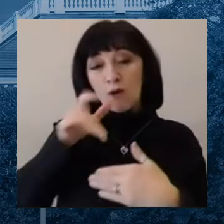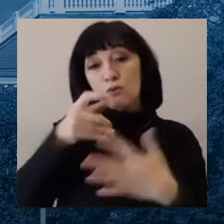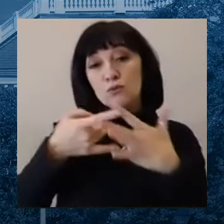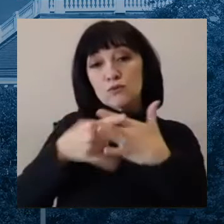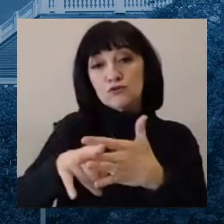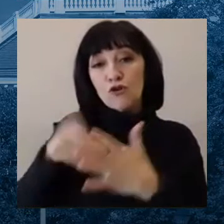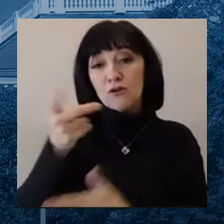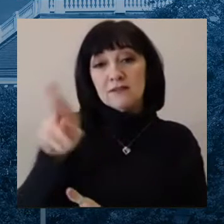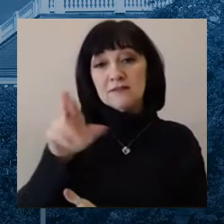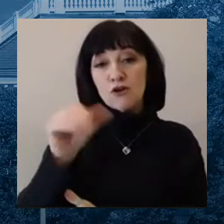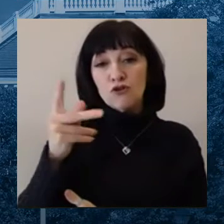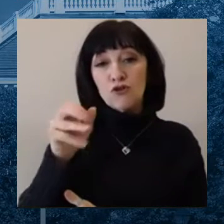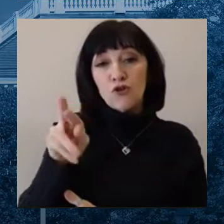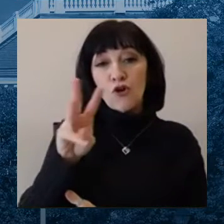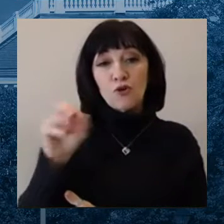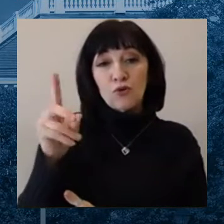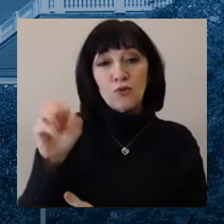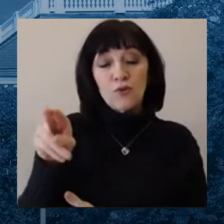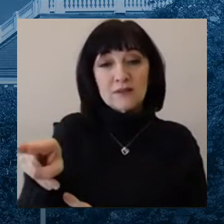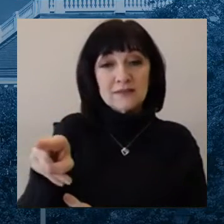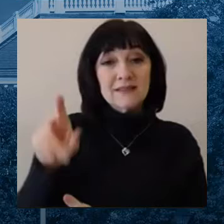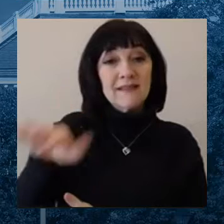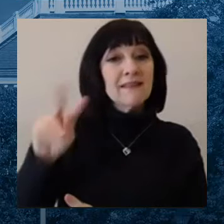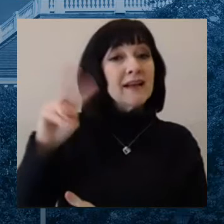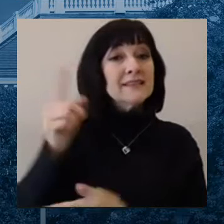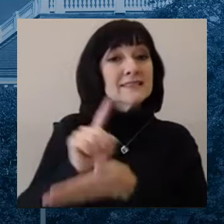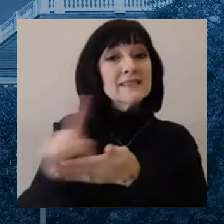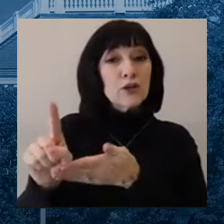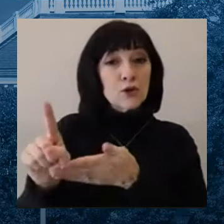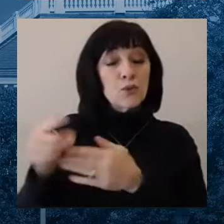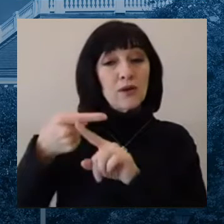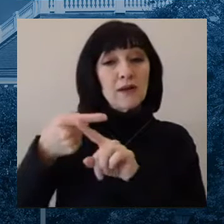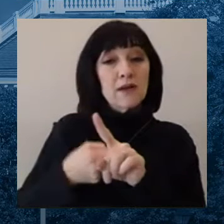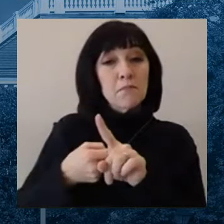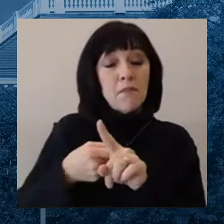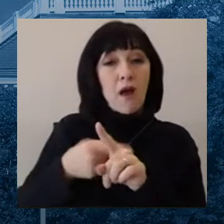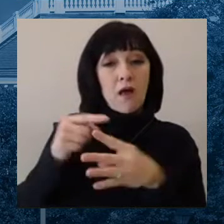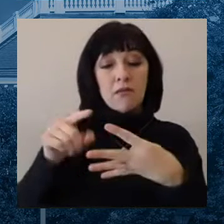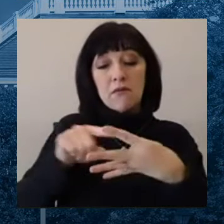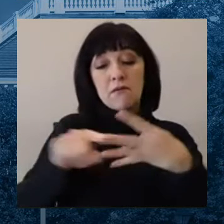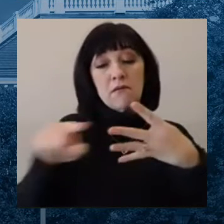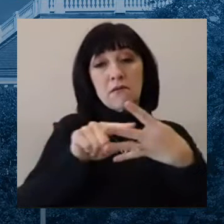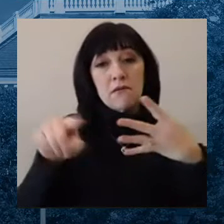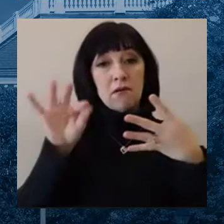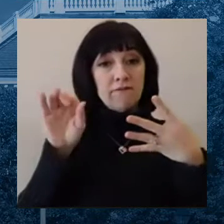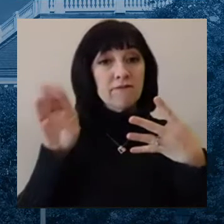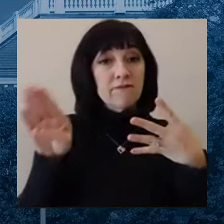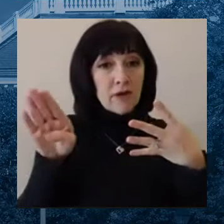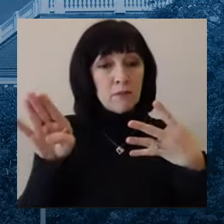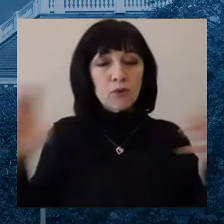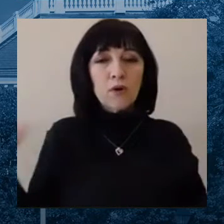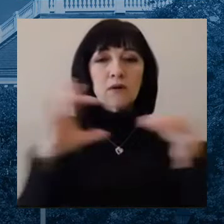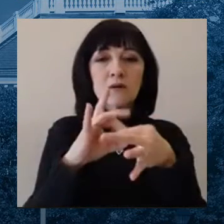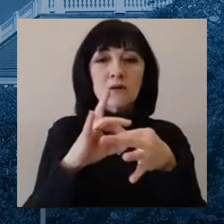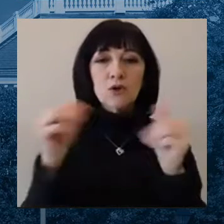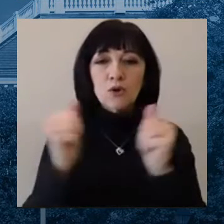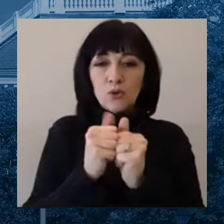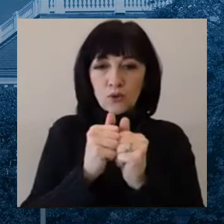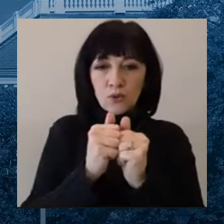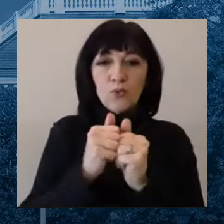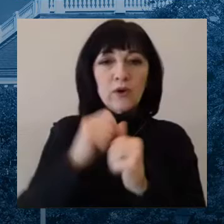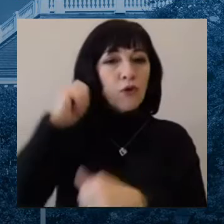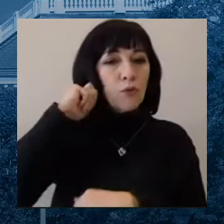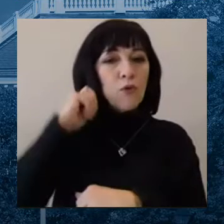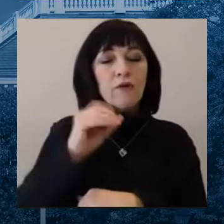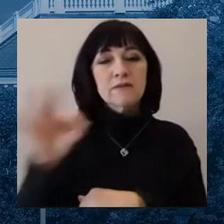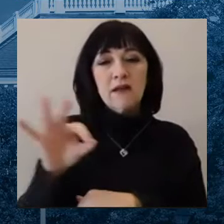month in the week in the month of February was chosen to coincide with the birthdays of Frederick Douglass